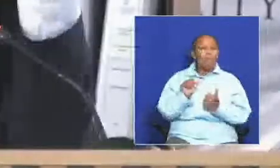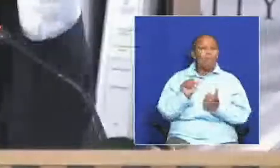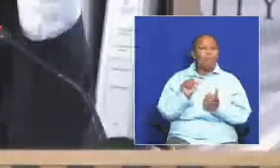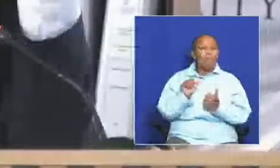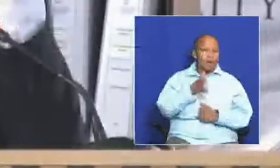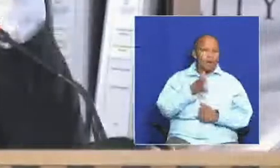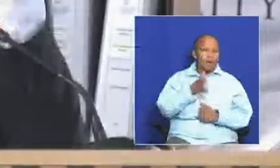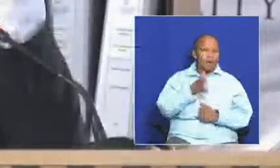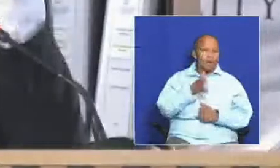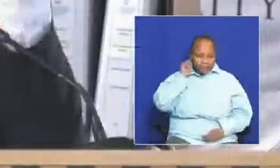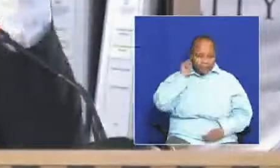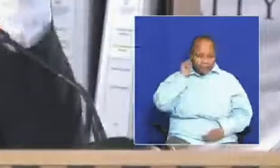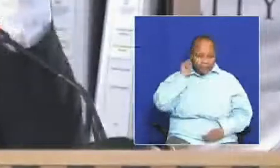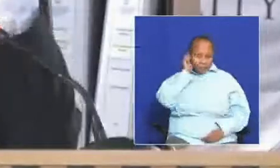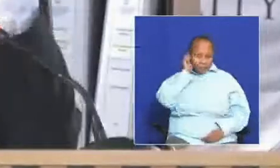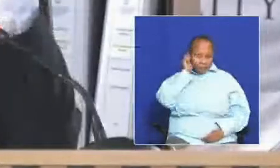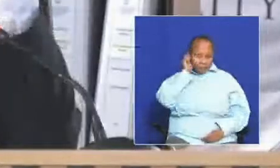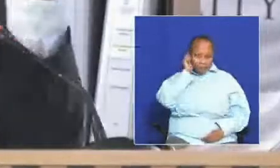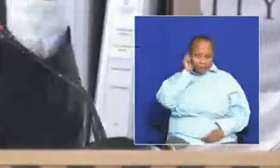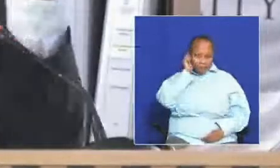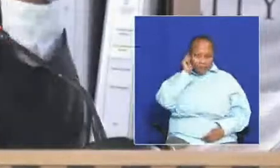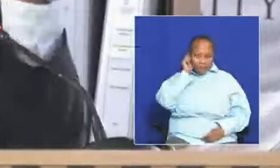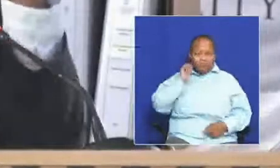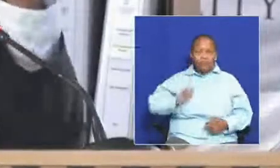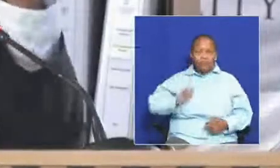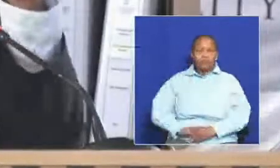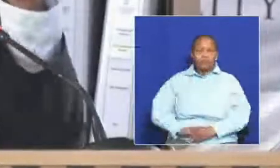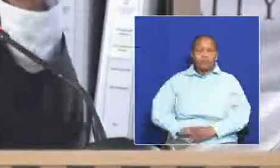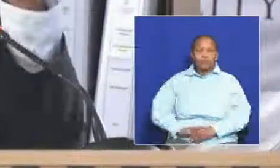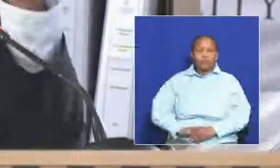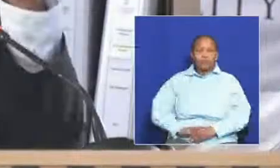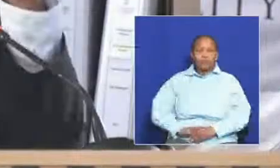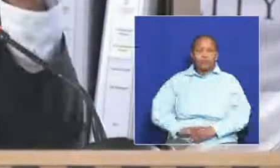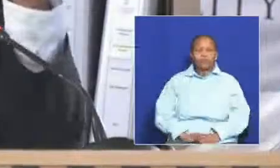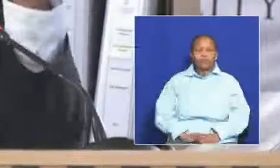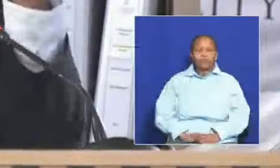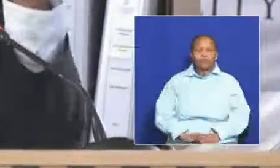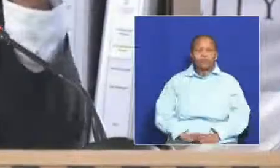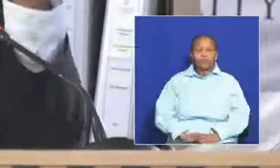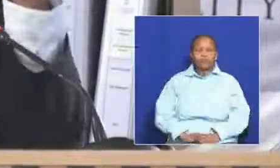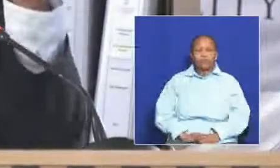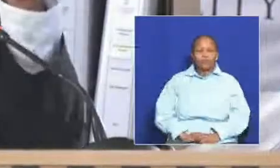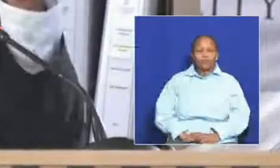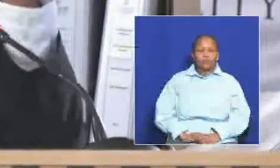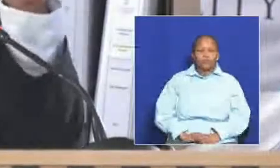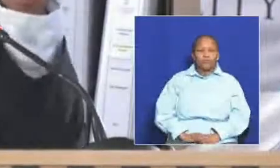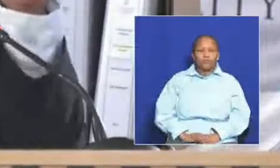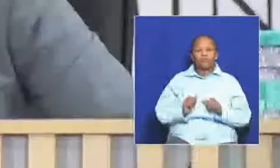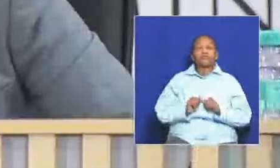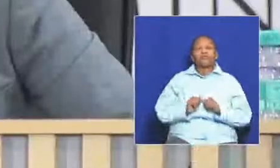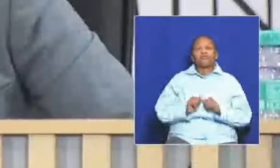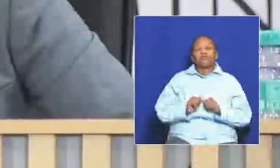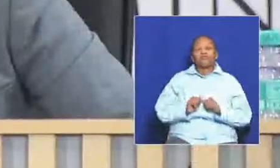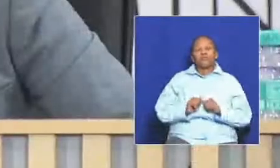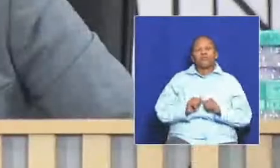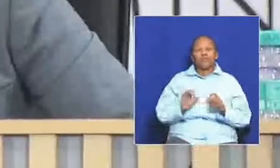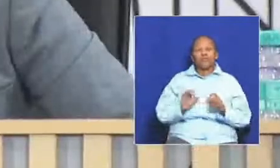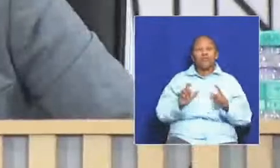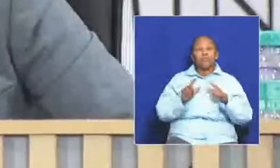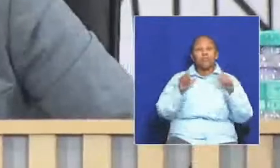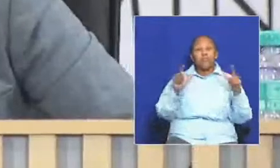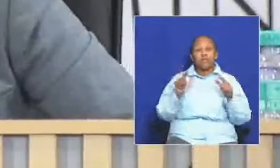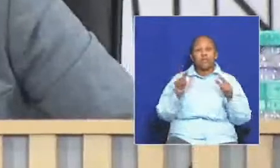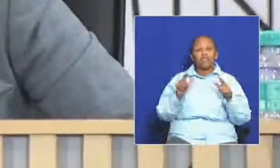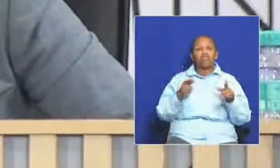Chair. Okay, so now we know you had 2 main suppliers with Mr. Maumela. That much we've